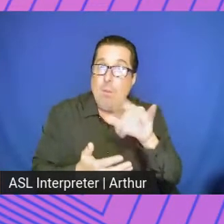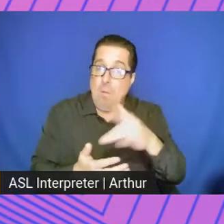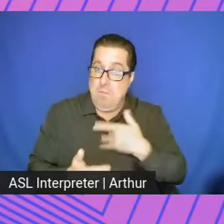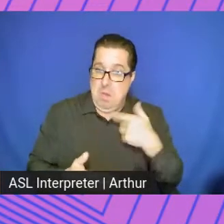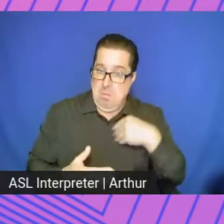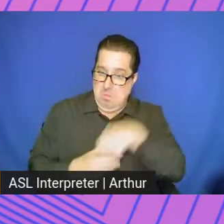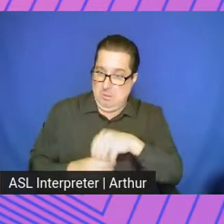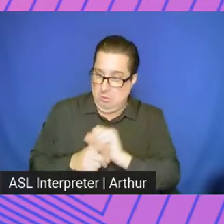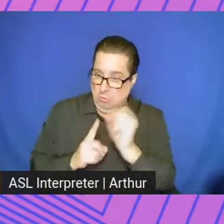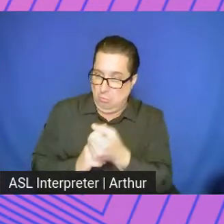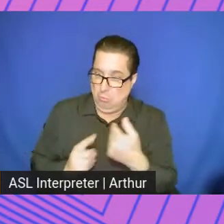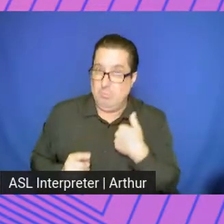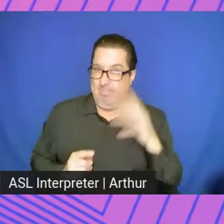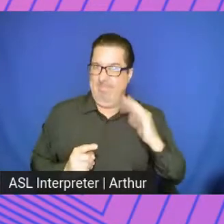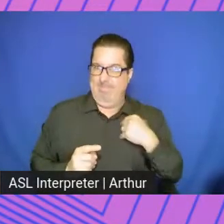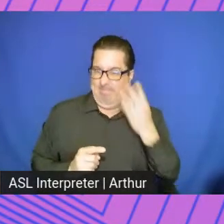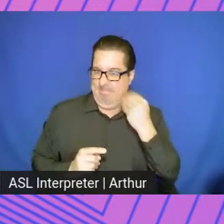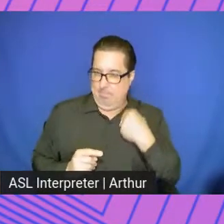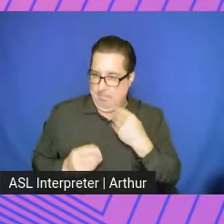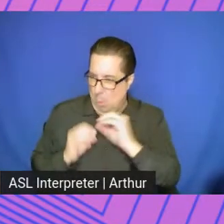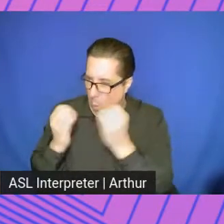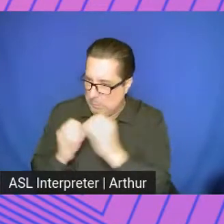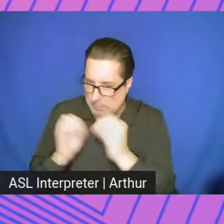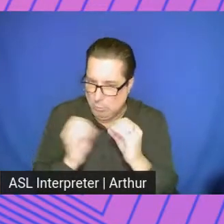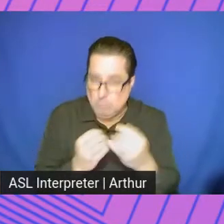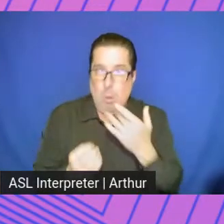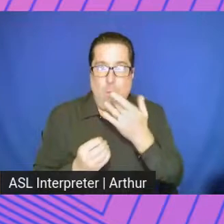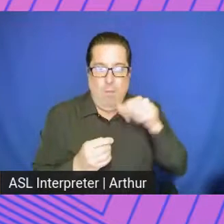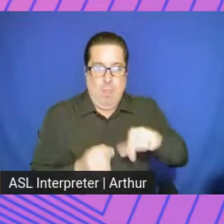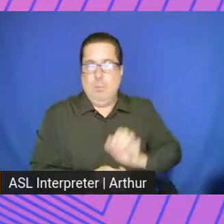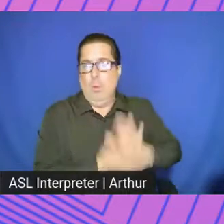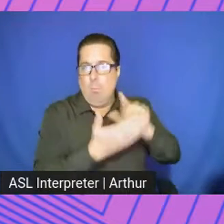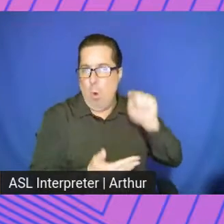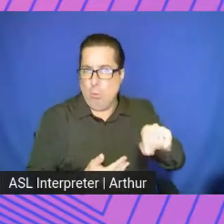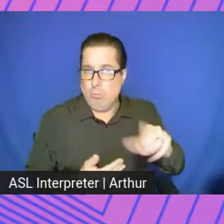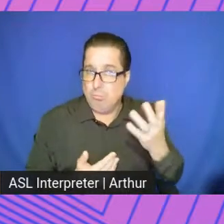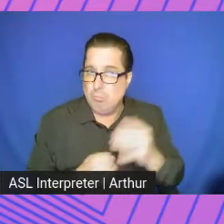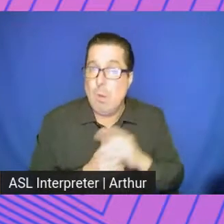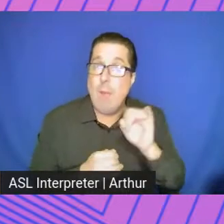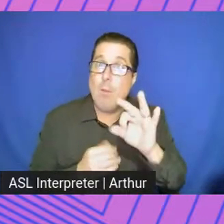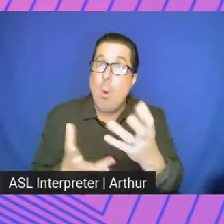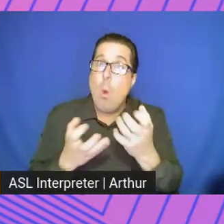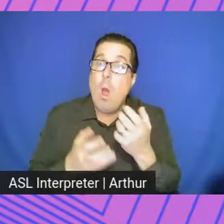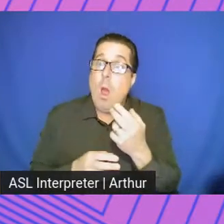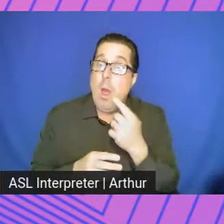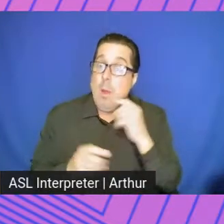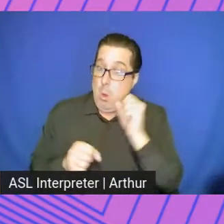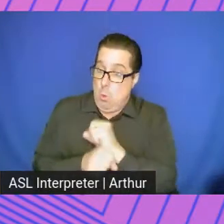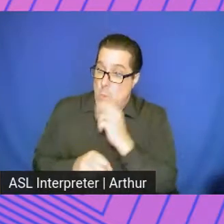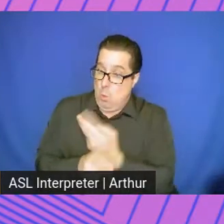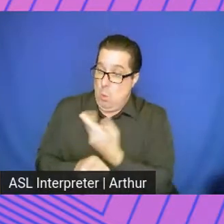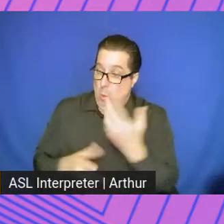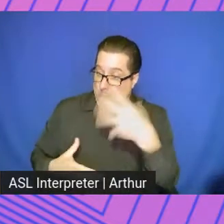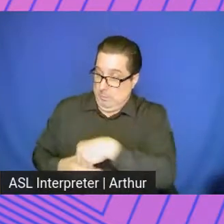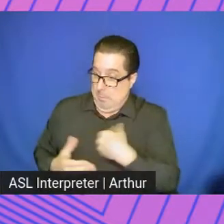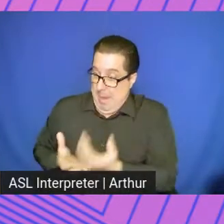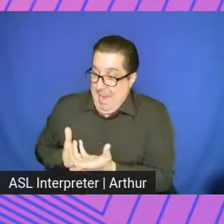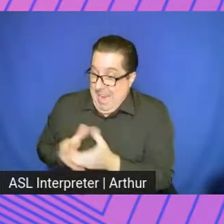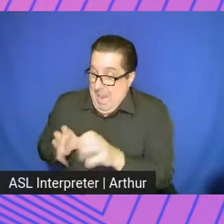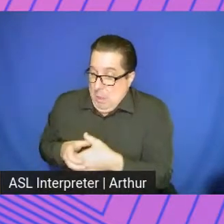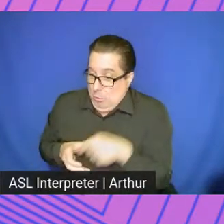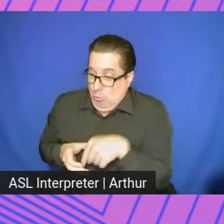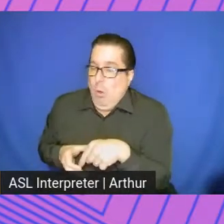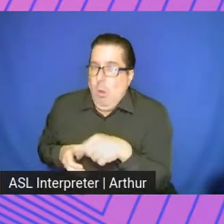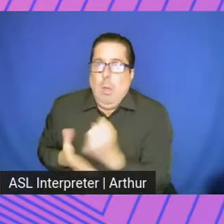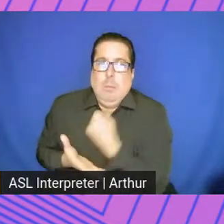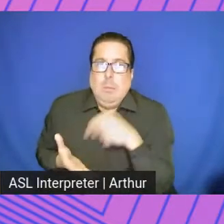that I was in, a lot of organizations actually prefer this kind of approach. But you still want to be able to make use of them in your cluster. And so SO